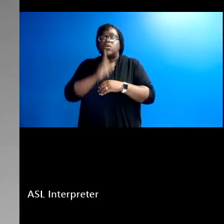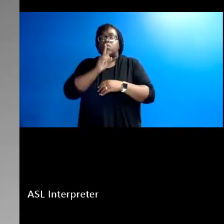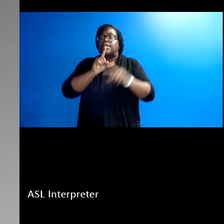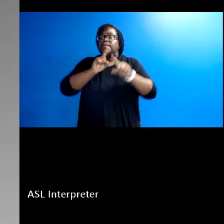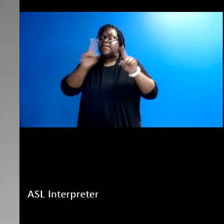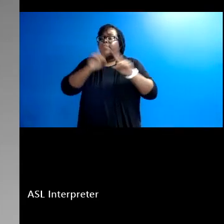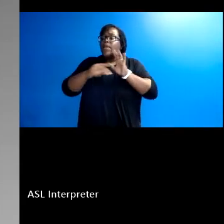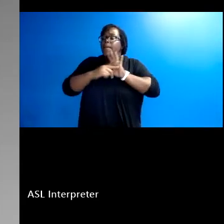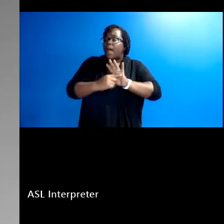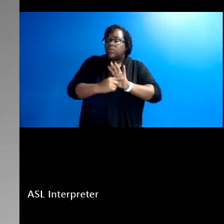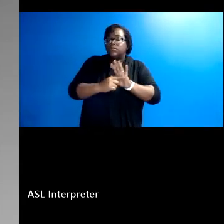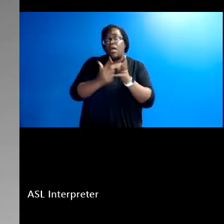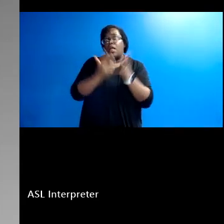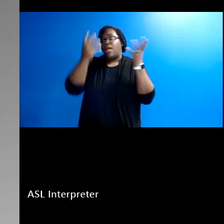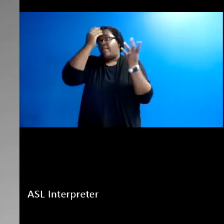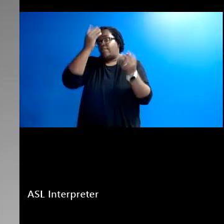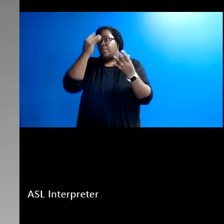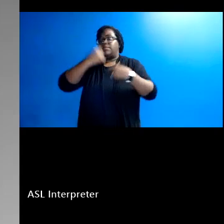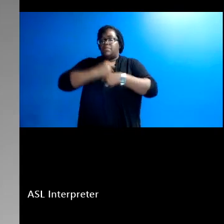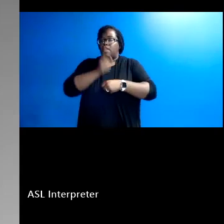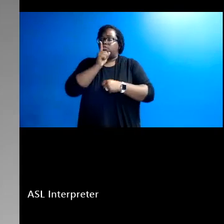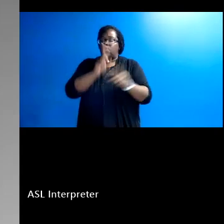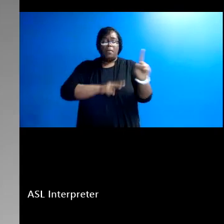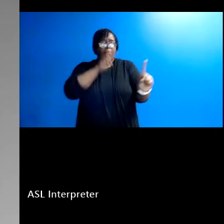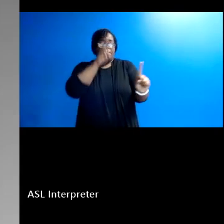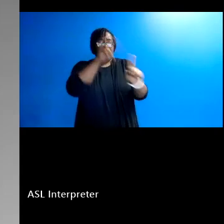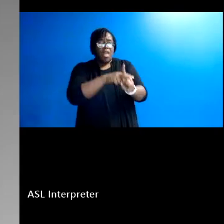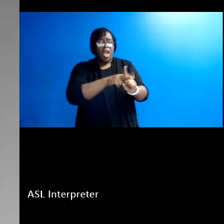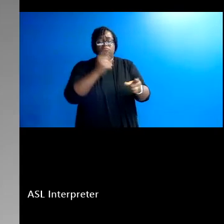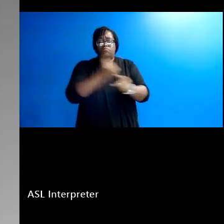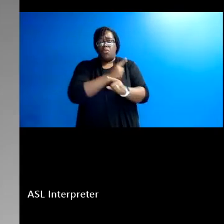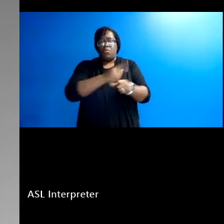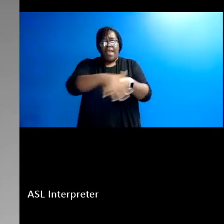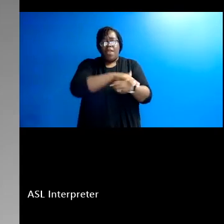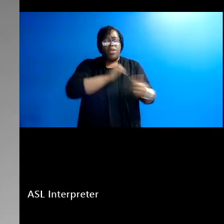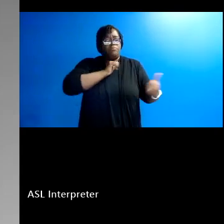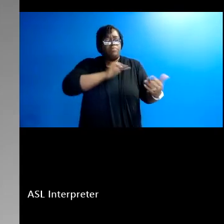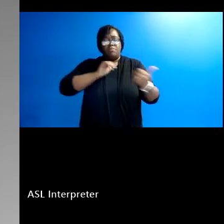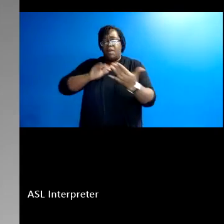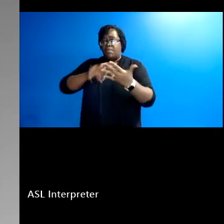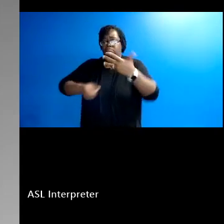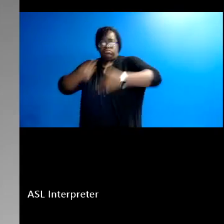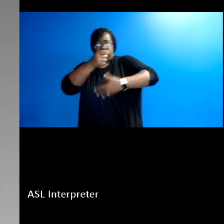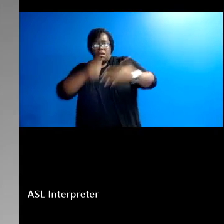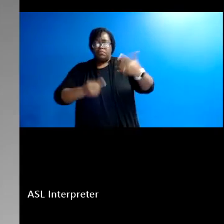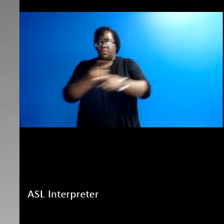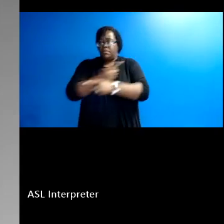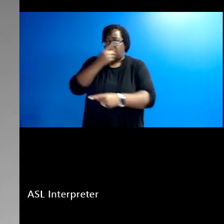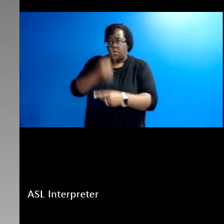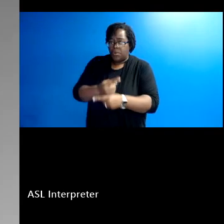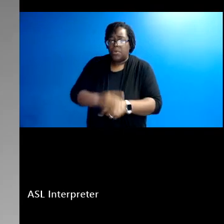of information to make sure we're deploying our mitigations in the appropriate areas and prioritizing them correctly. We looked